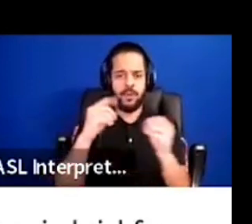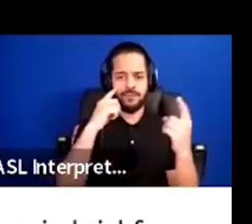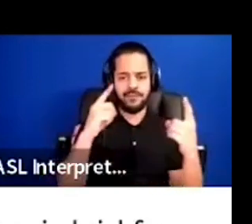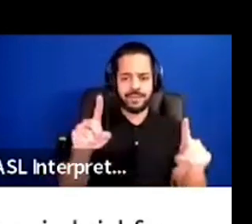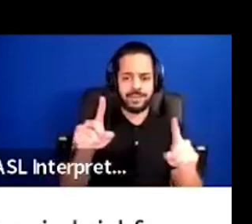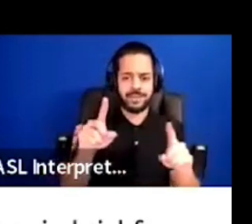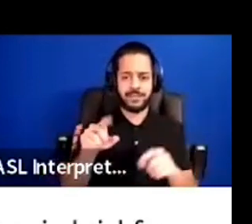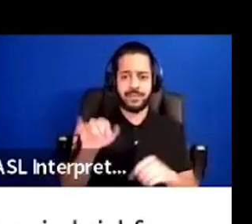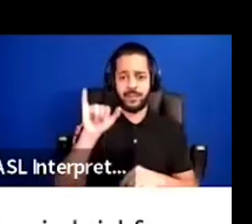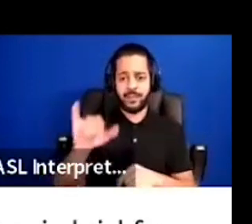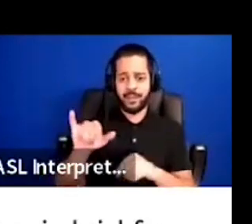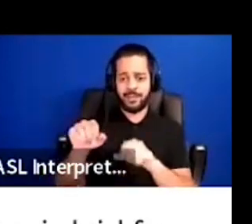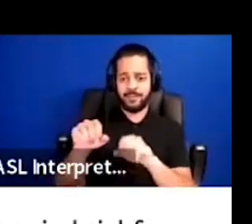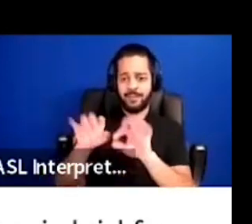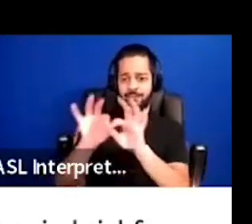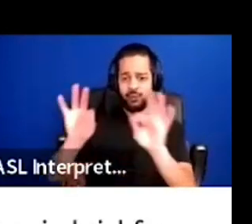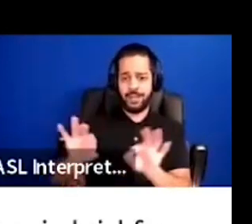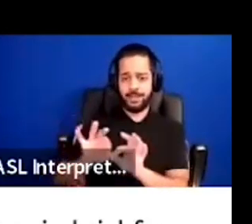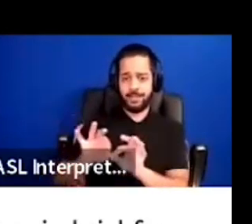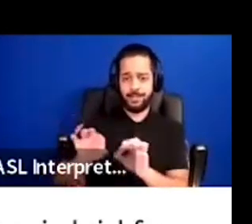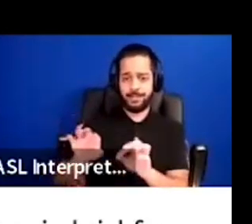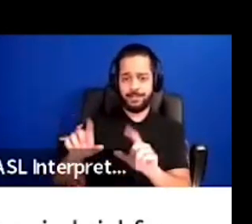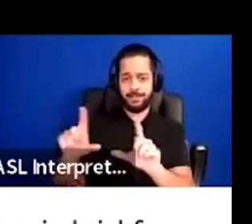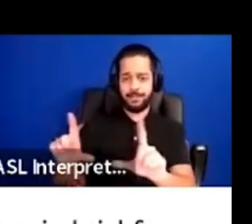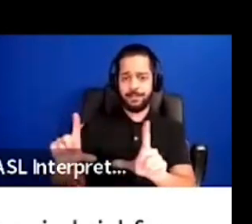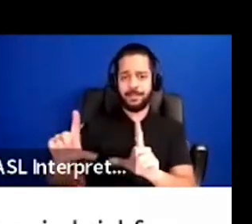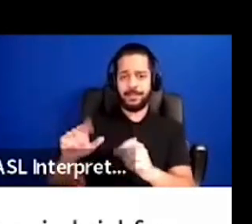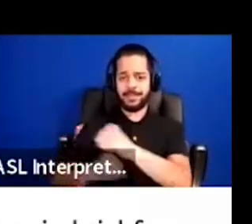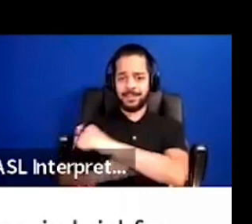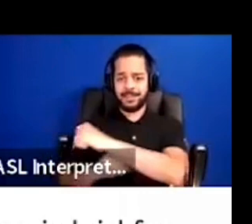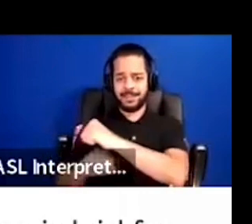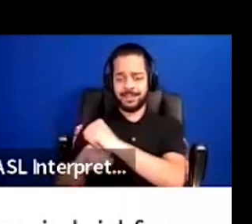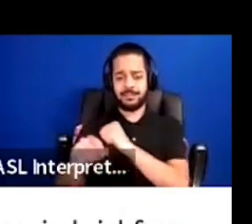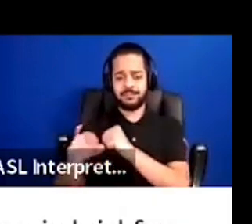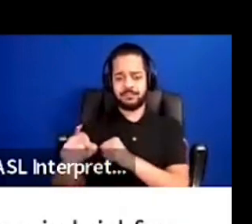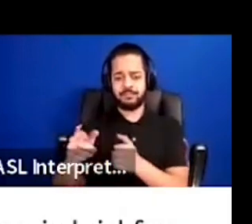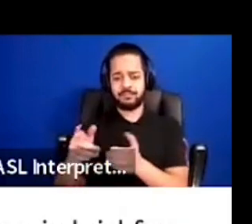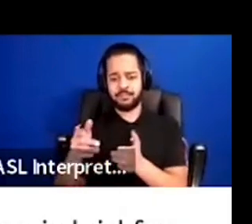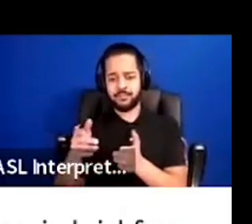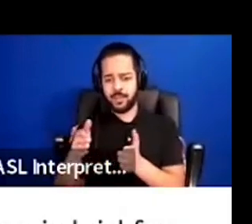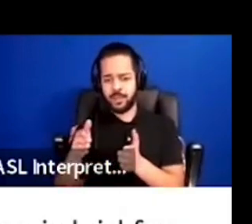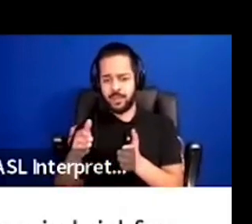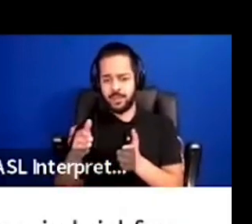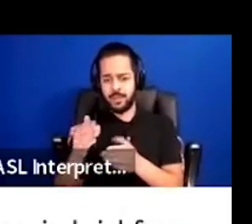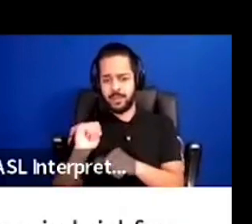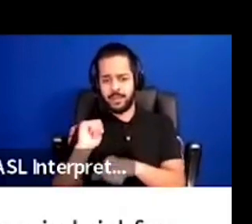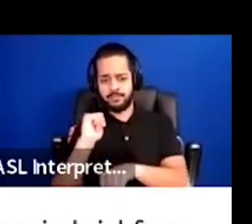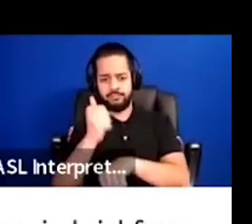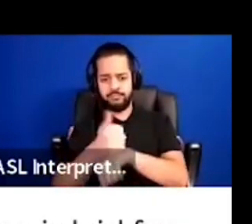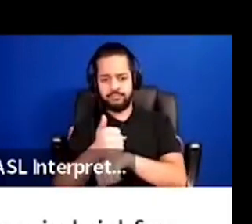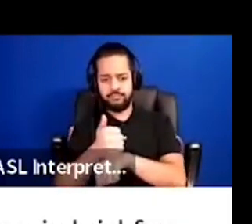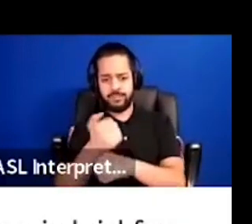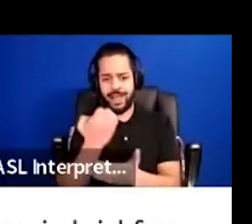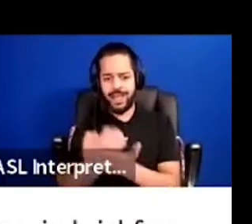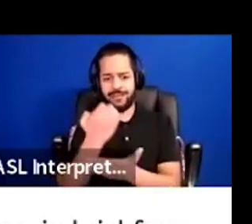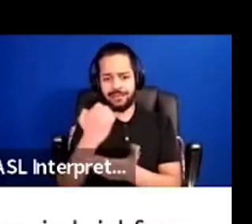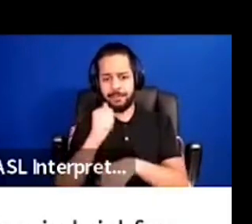framework employs evidence-based screenings. It employs is based on universal design for learning,